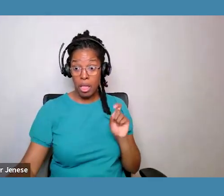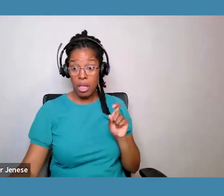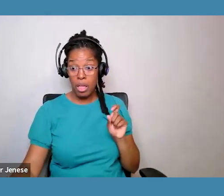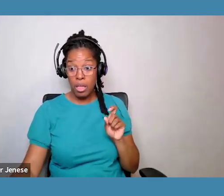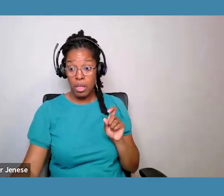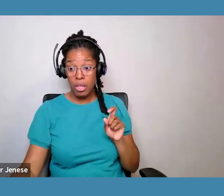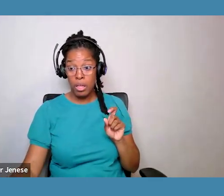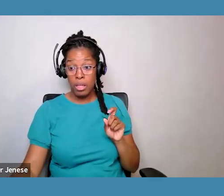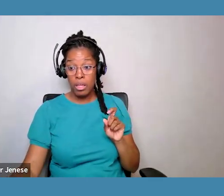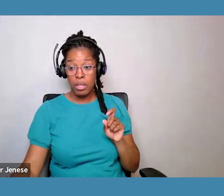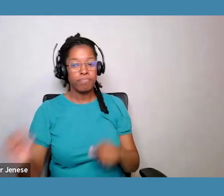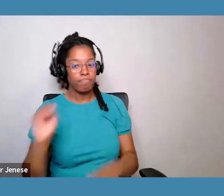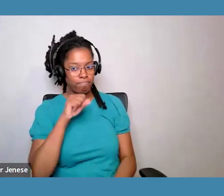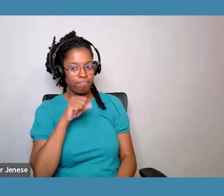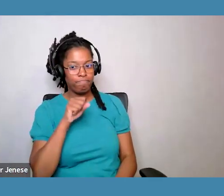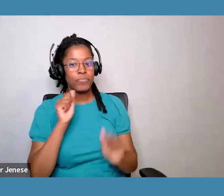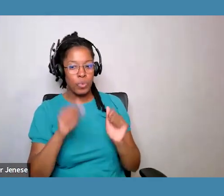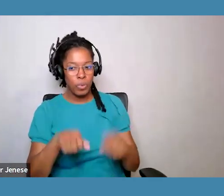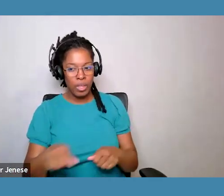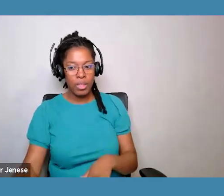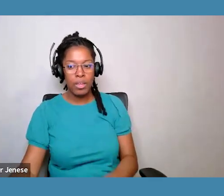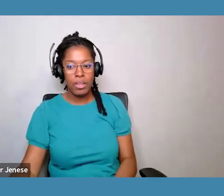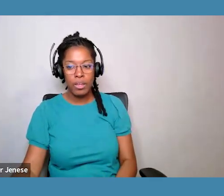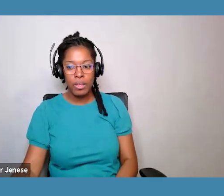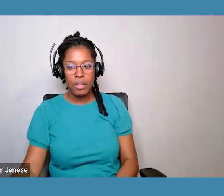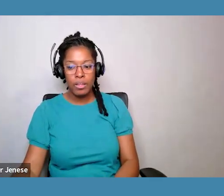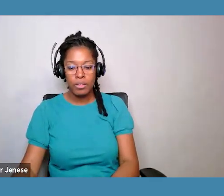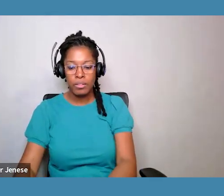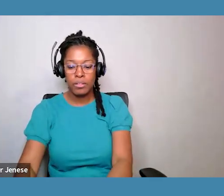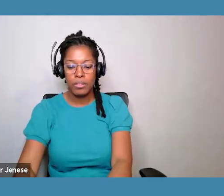Oh, yeah, absolutely. All right.